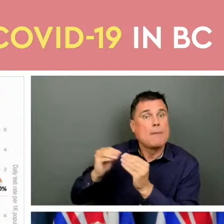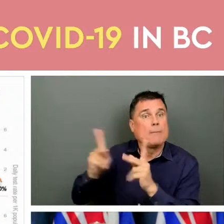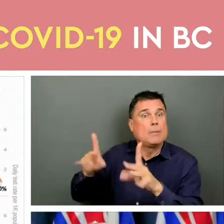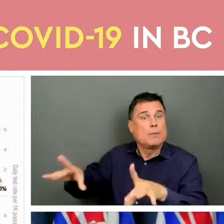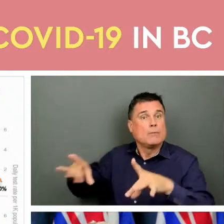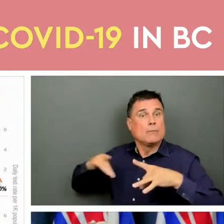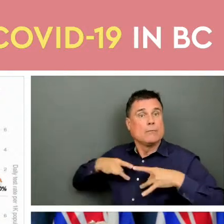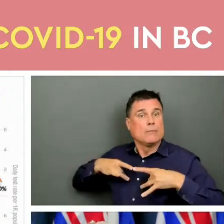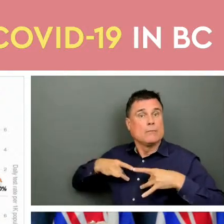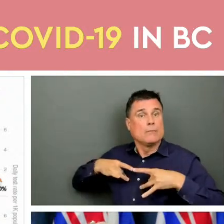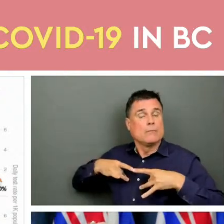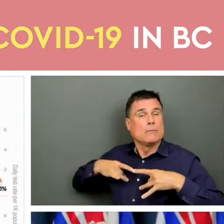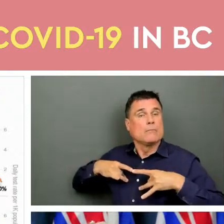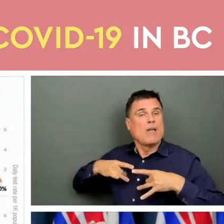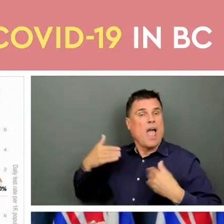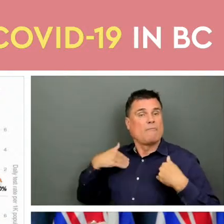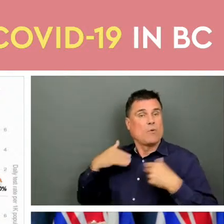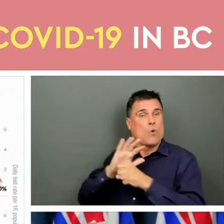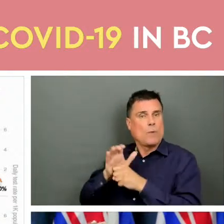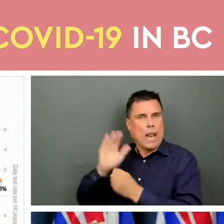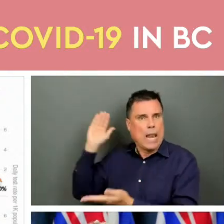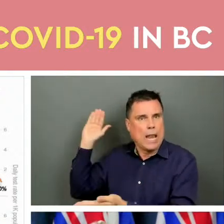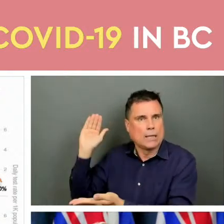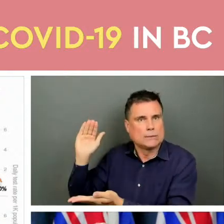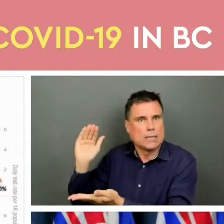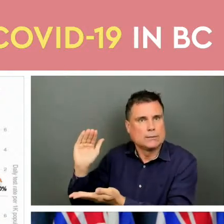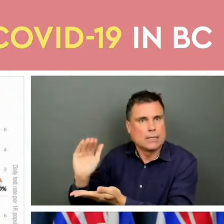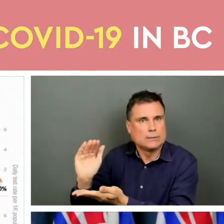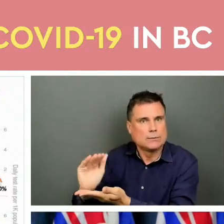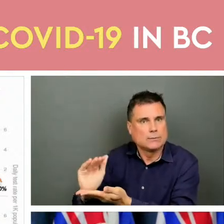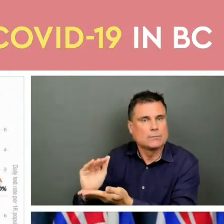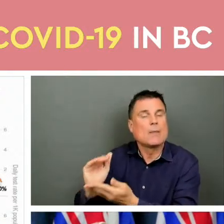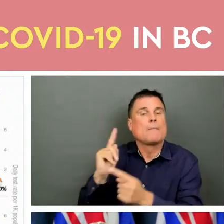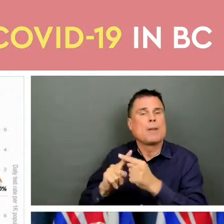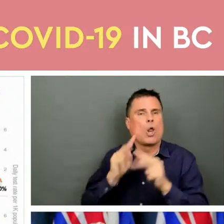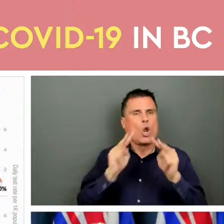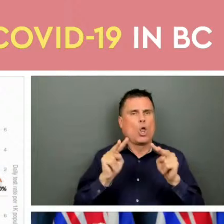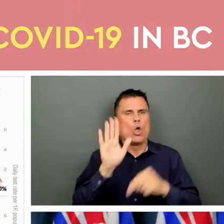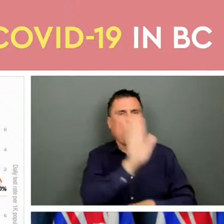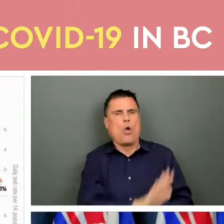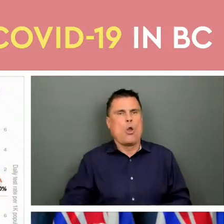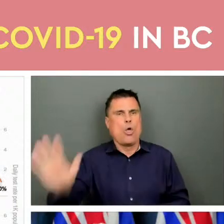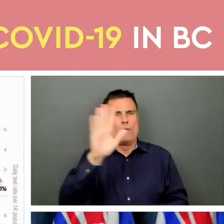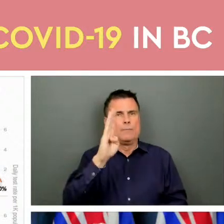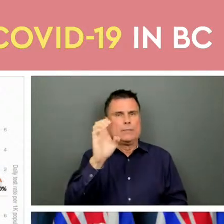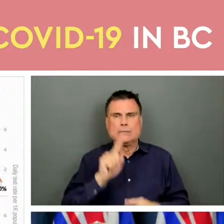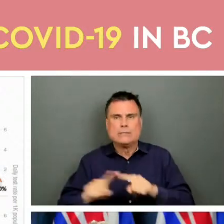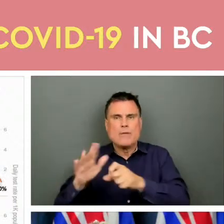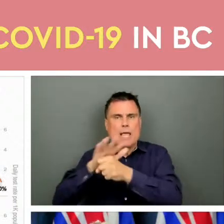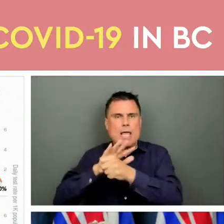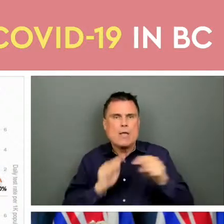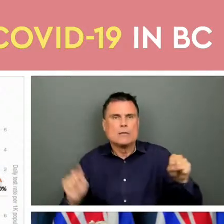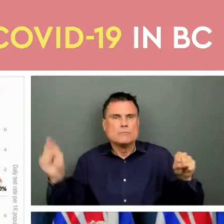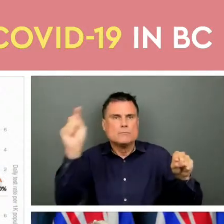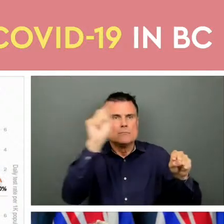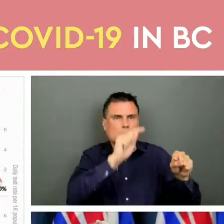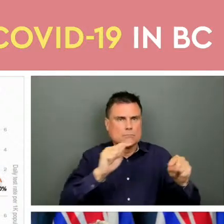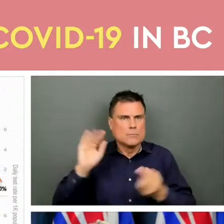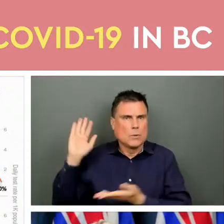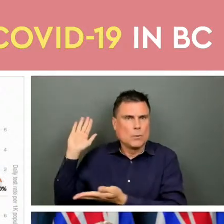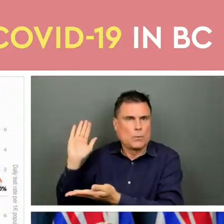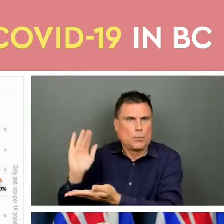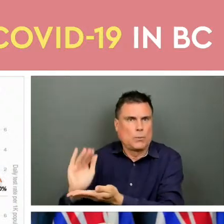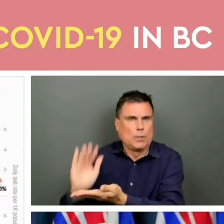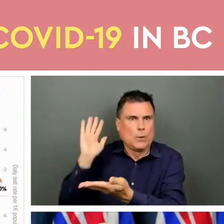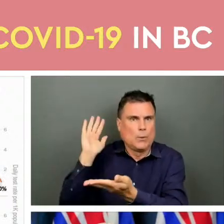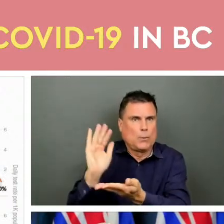testing positive, but across the board decreases in percent positivity, despite having